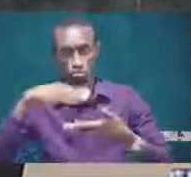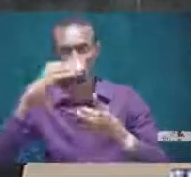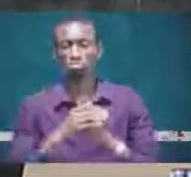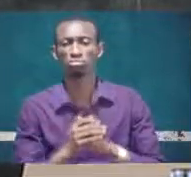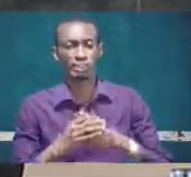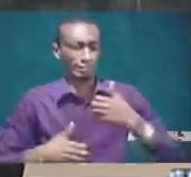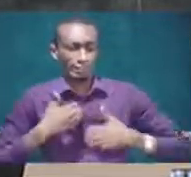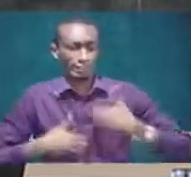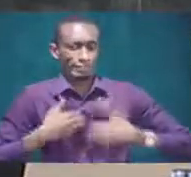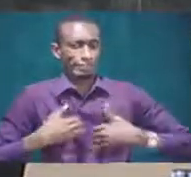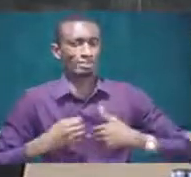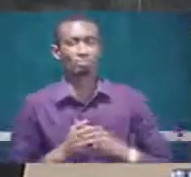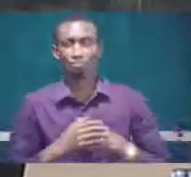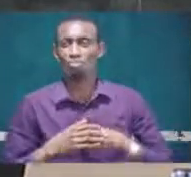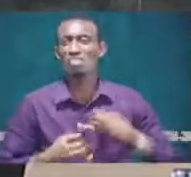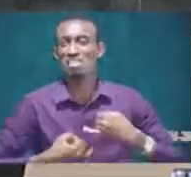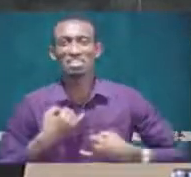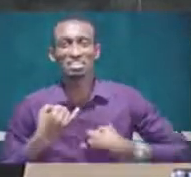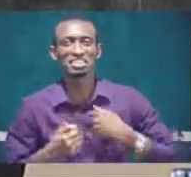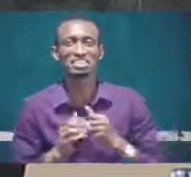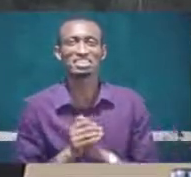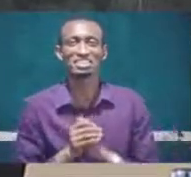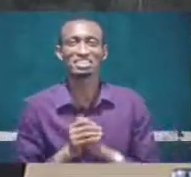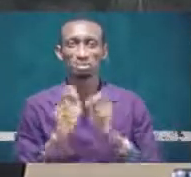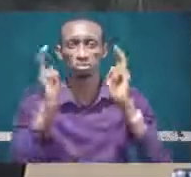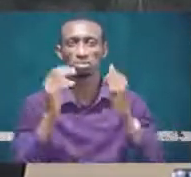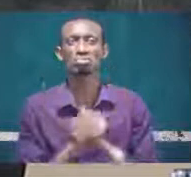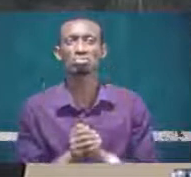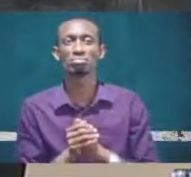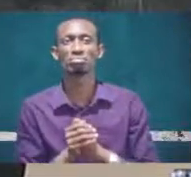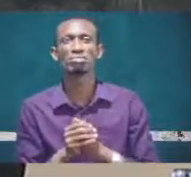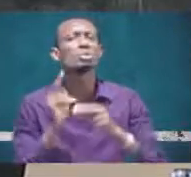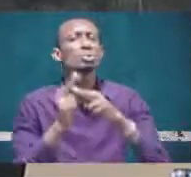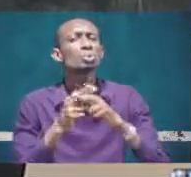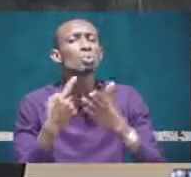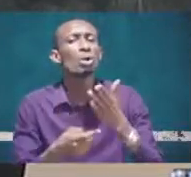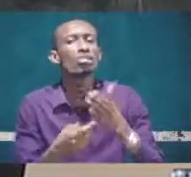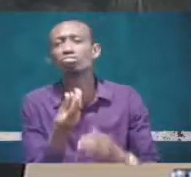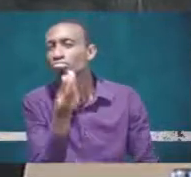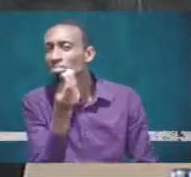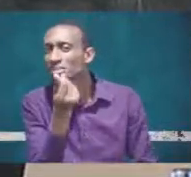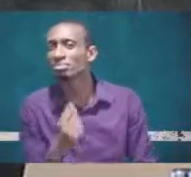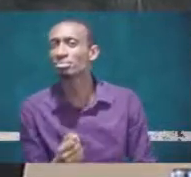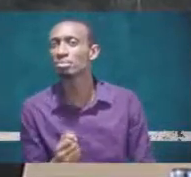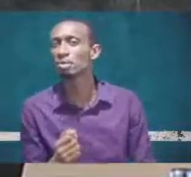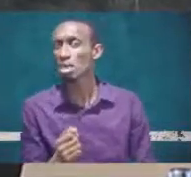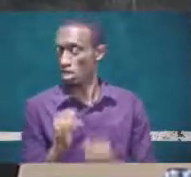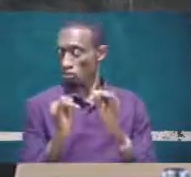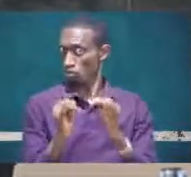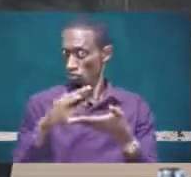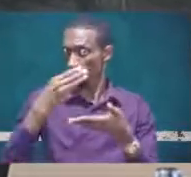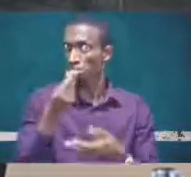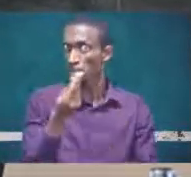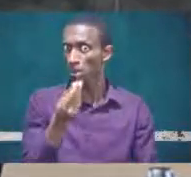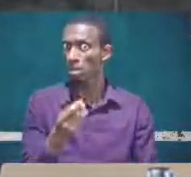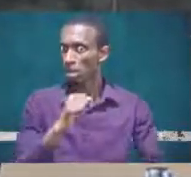interesting topic, which is money. And I know when it comes to money, you learners, you